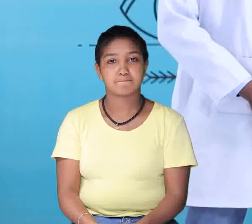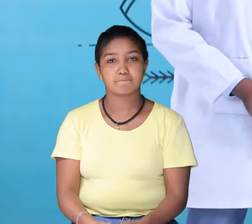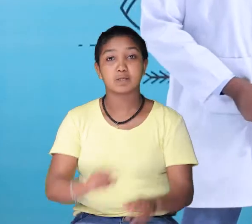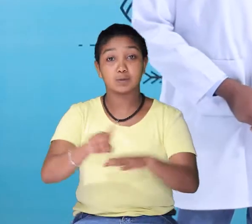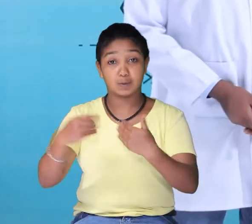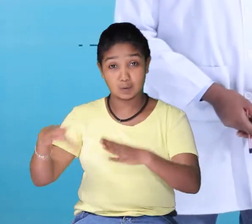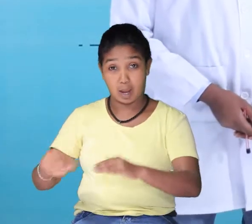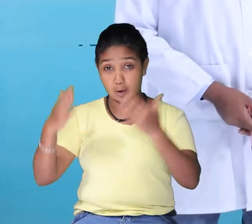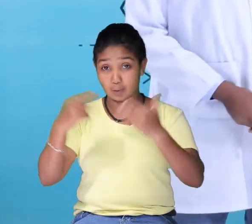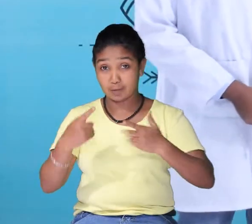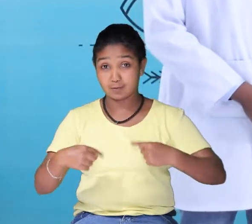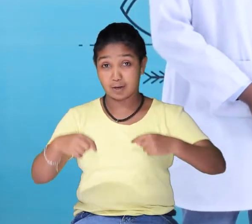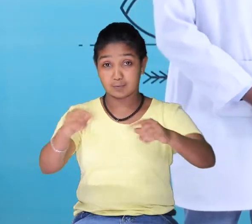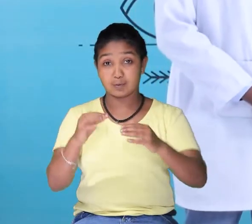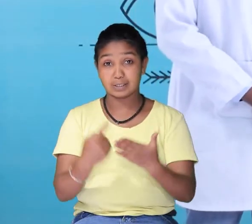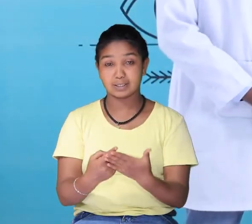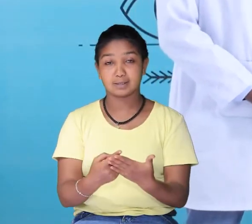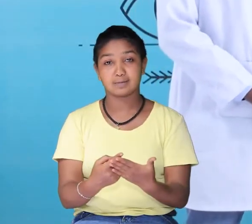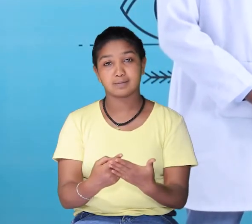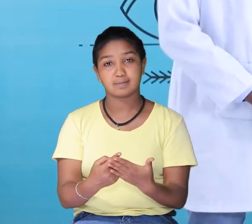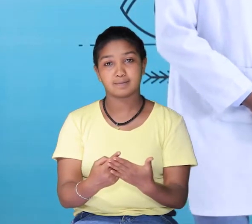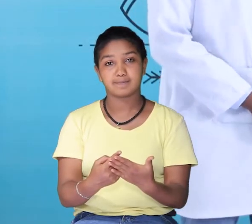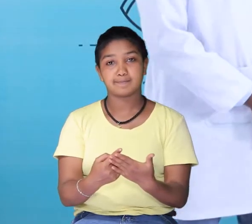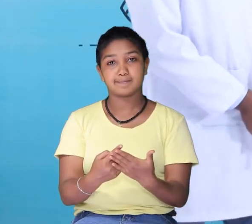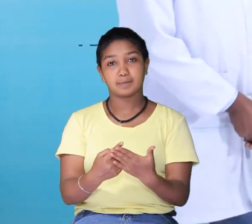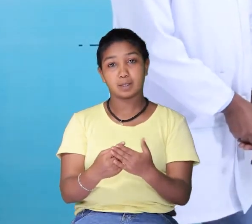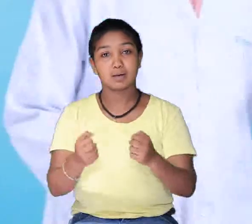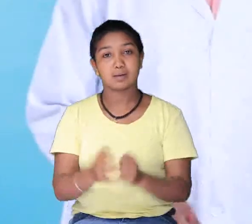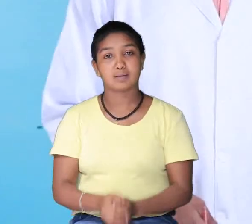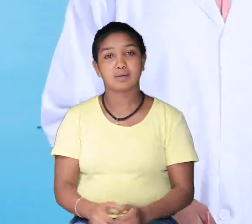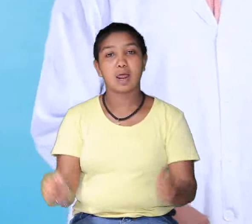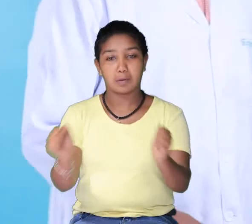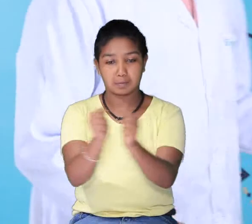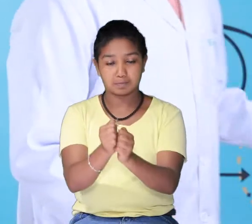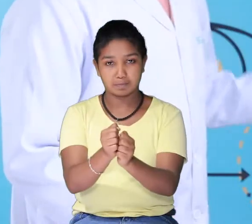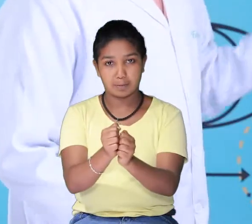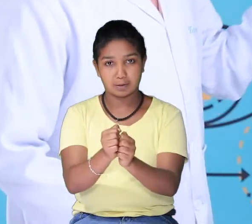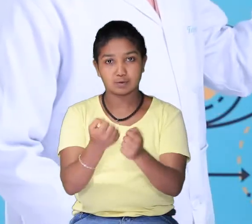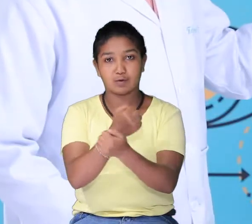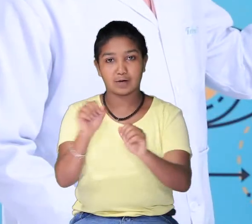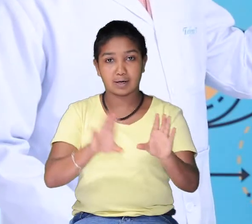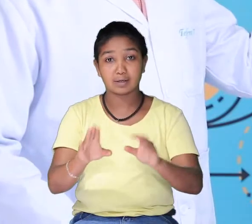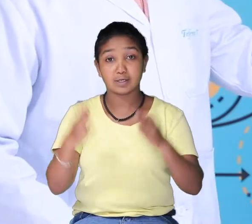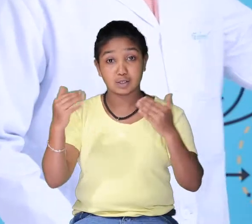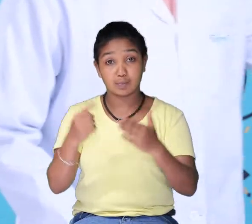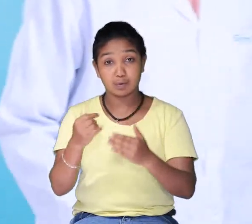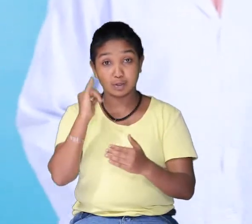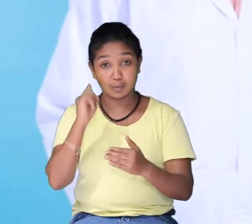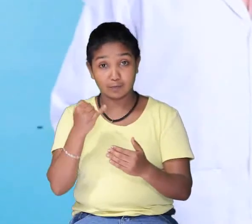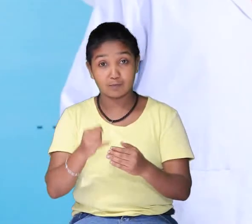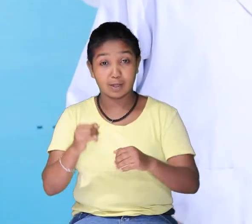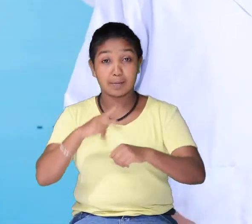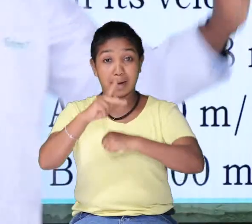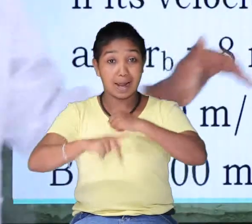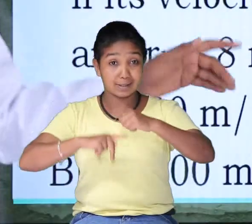So students, I hope you have tried this problem. Let's try to solve it together. Suppose here you do have a planet of